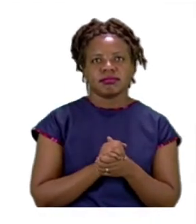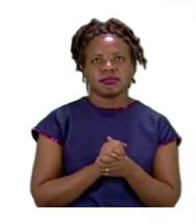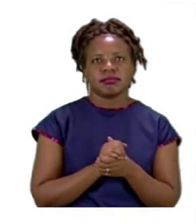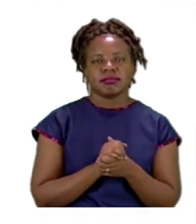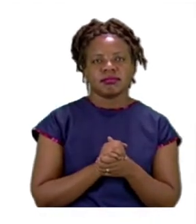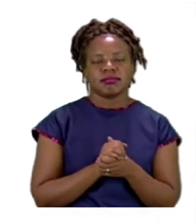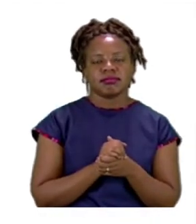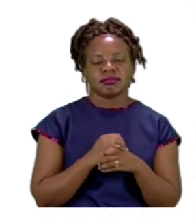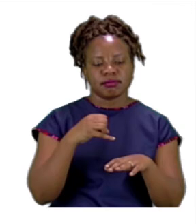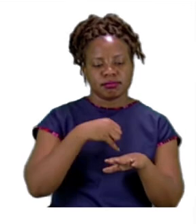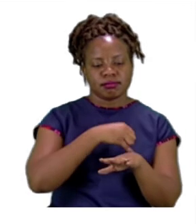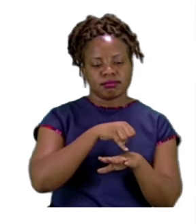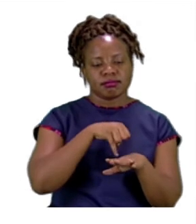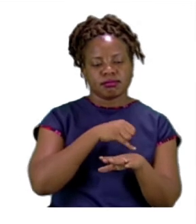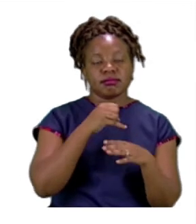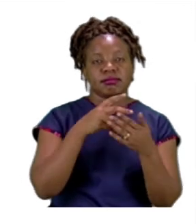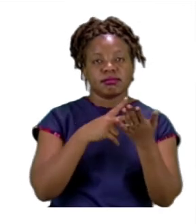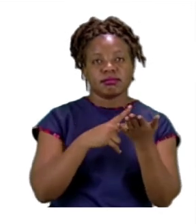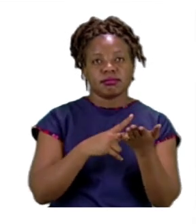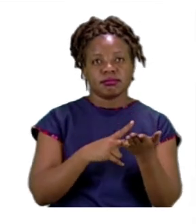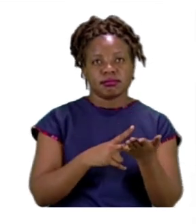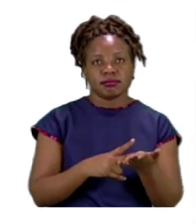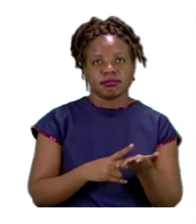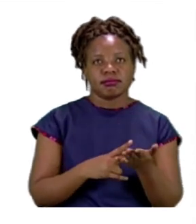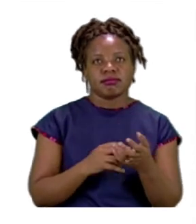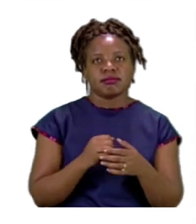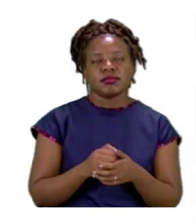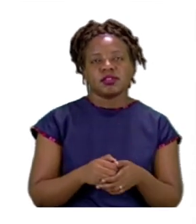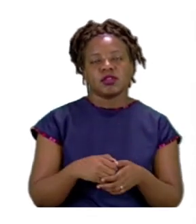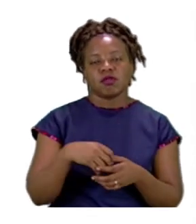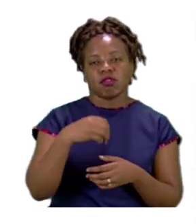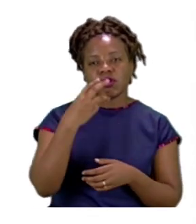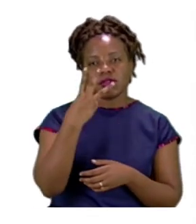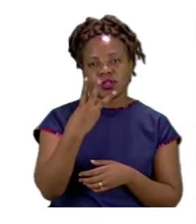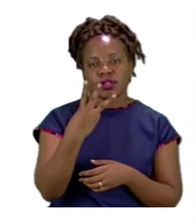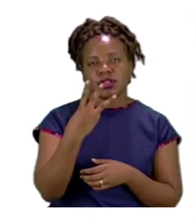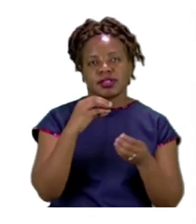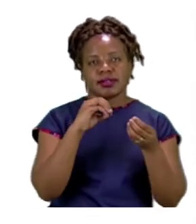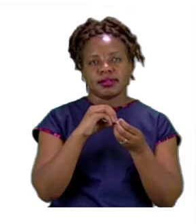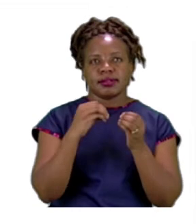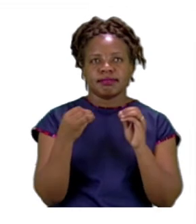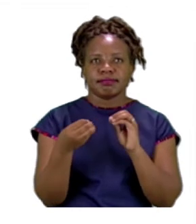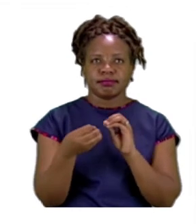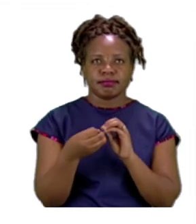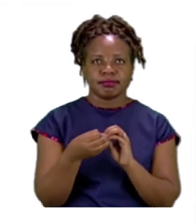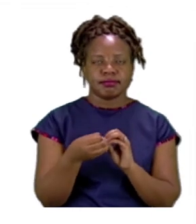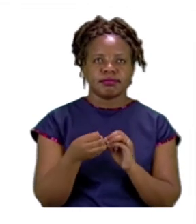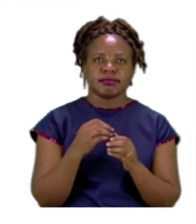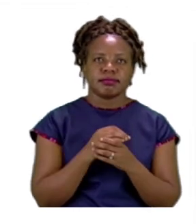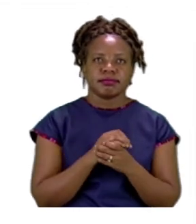doing place value for 3-digit numbers. We're also going to be taking a look at value as